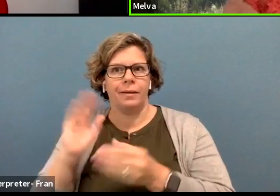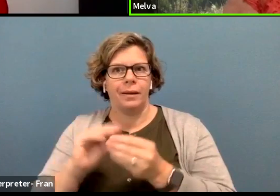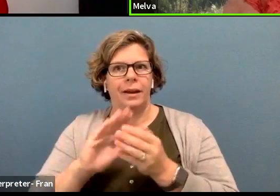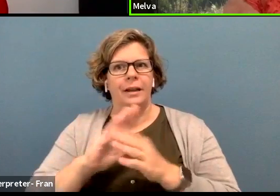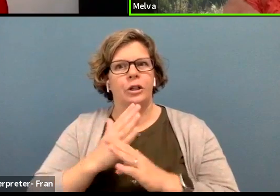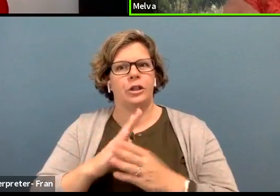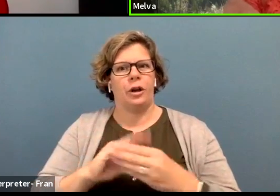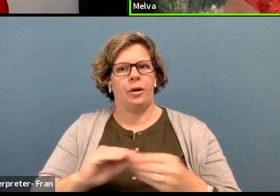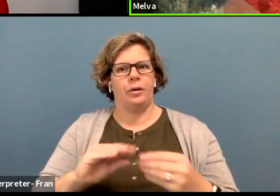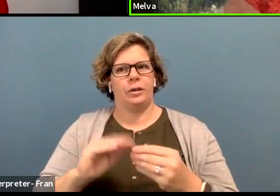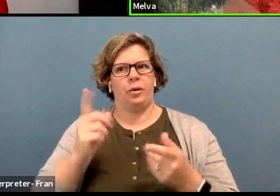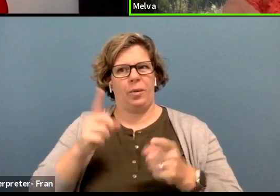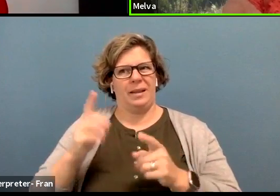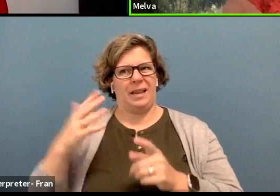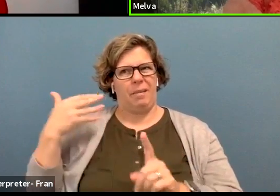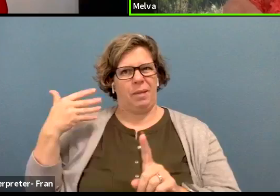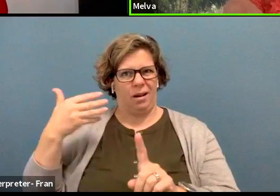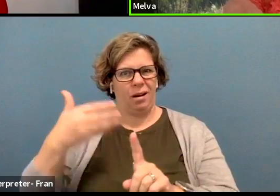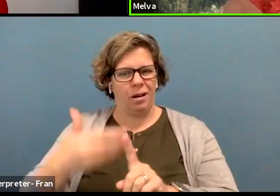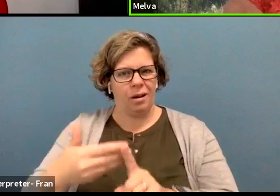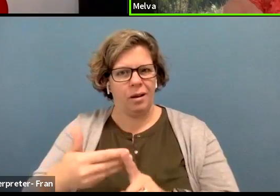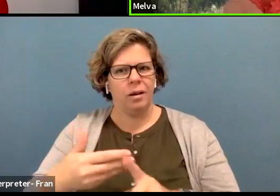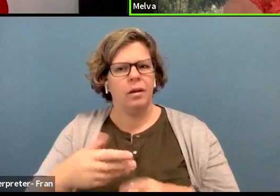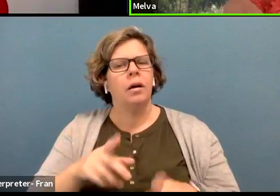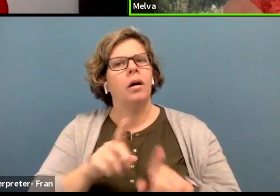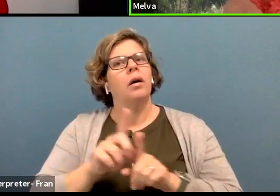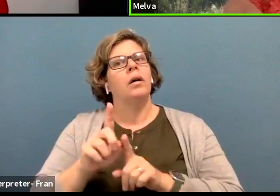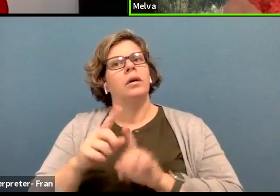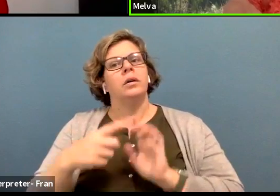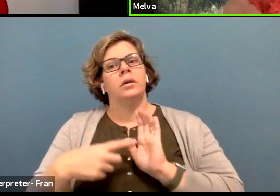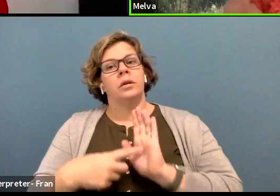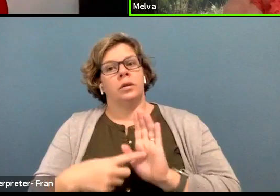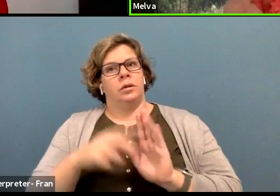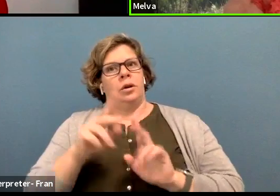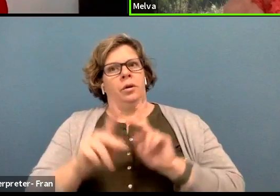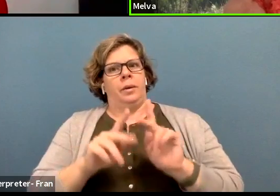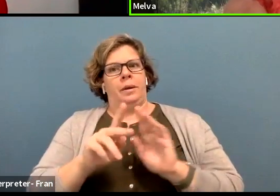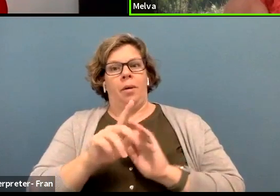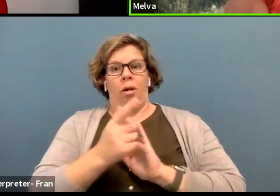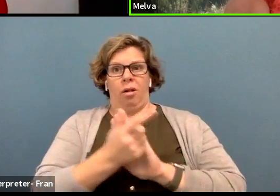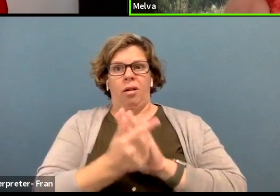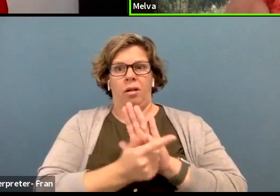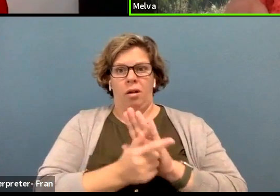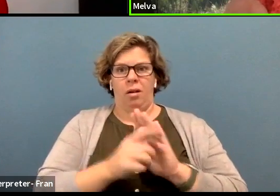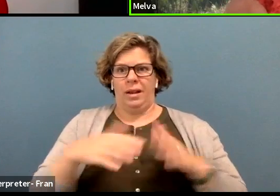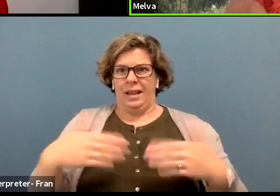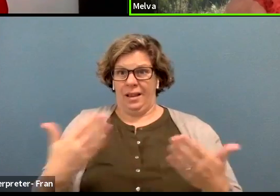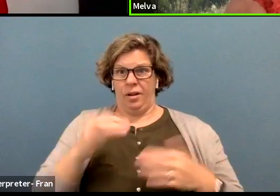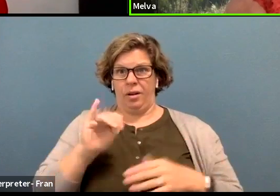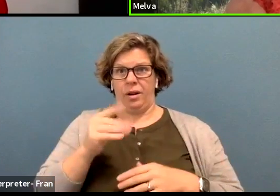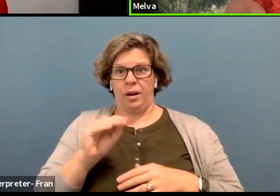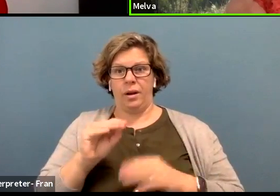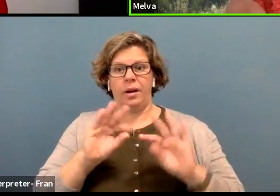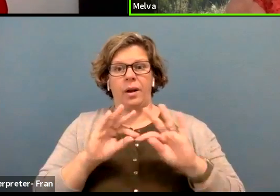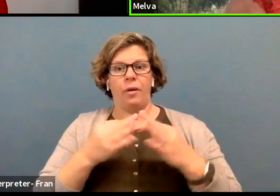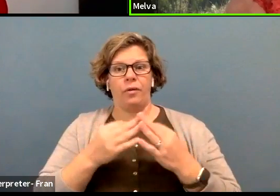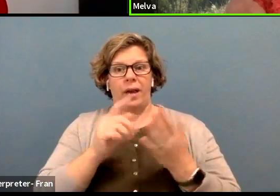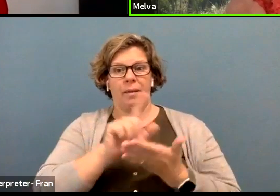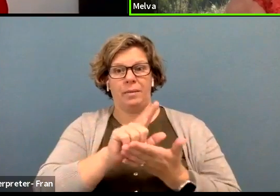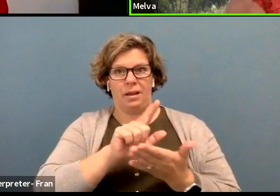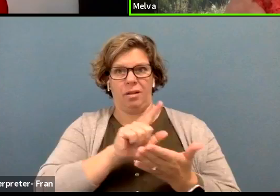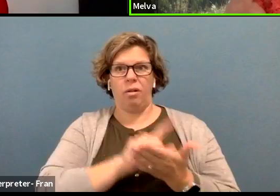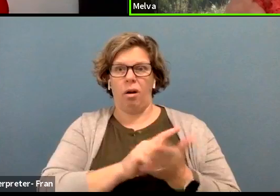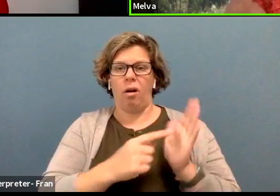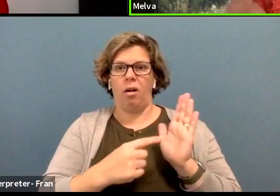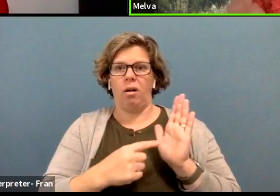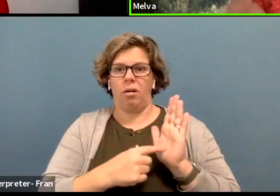has happened, and to let people also know that we have laws. Like in Idaho, we have a family law that